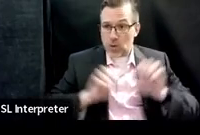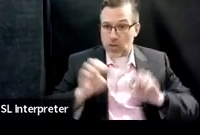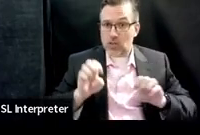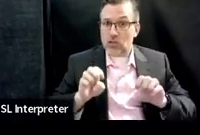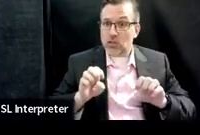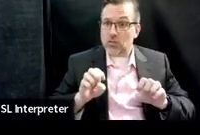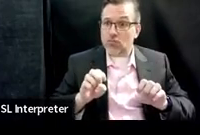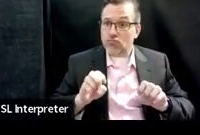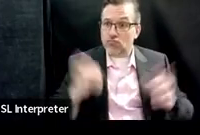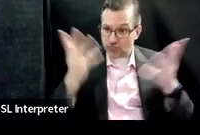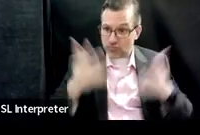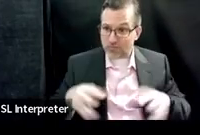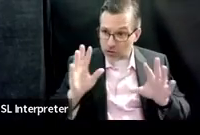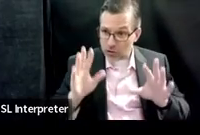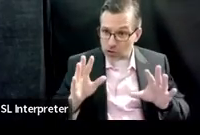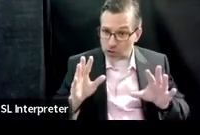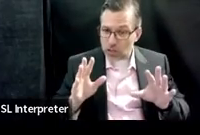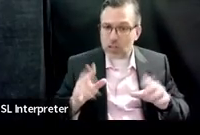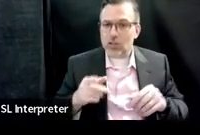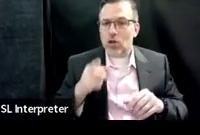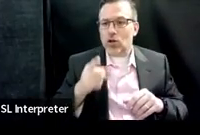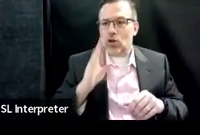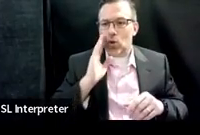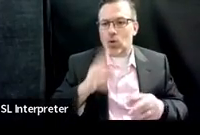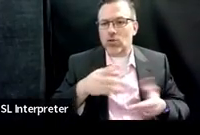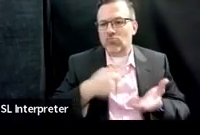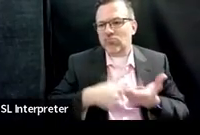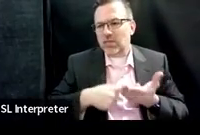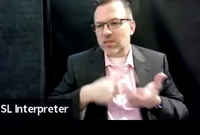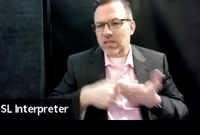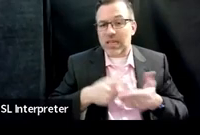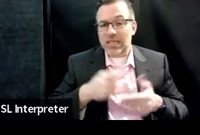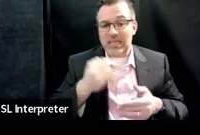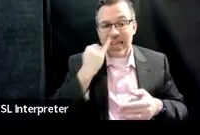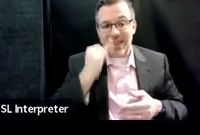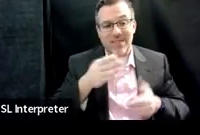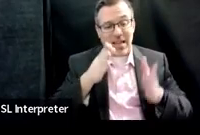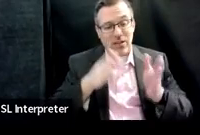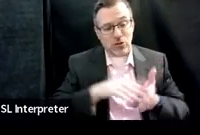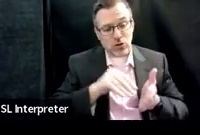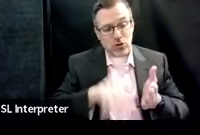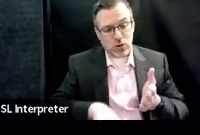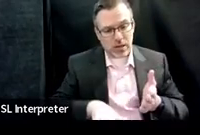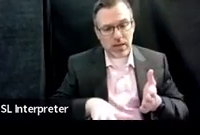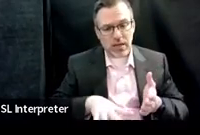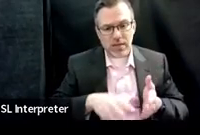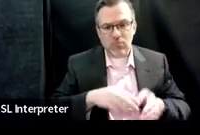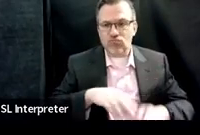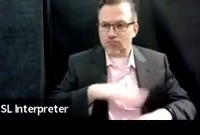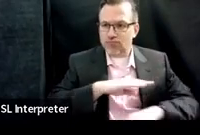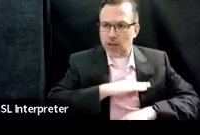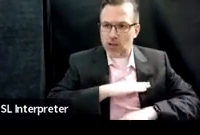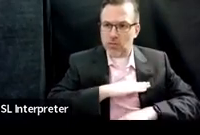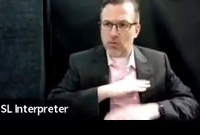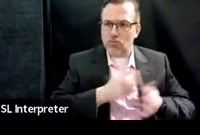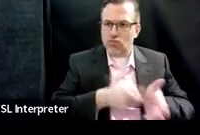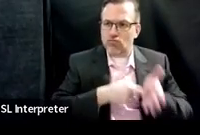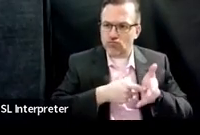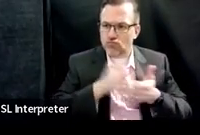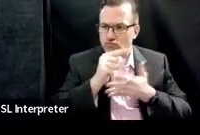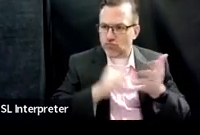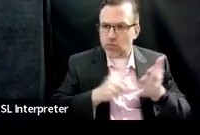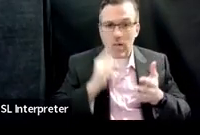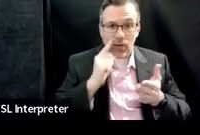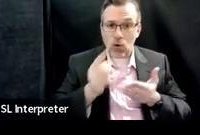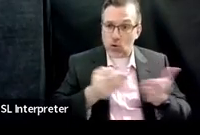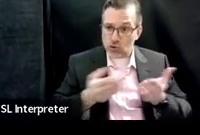over eligibility decisions, and you're using an eligibility form to determine whether the student is eligible for services,